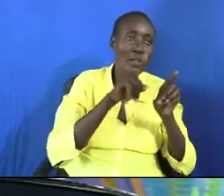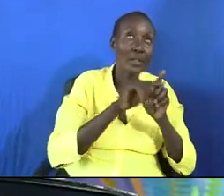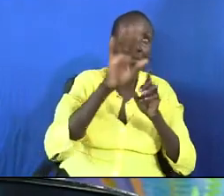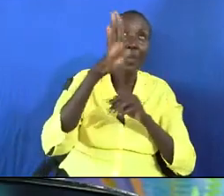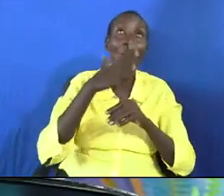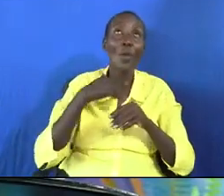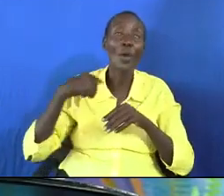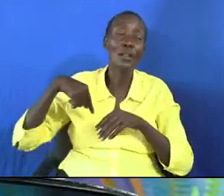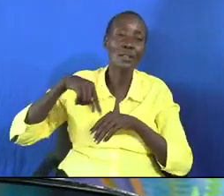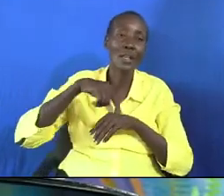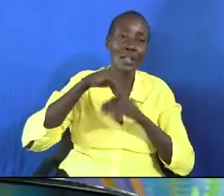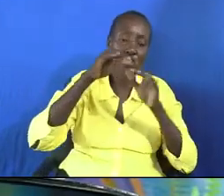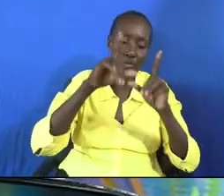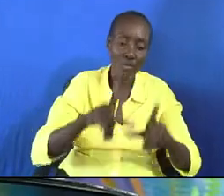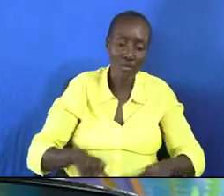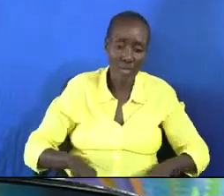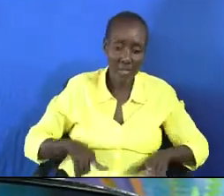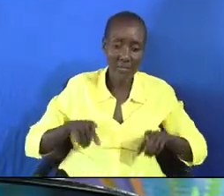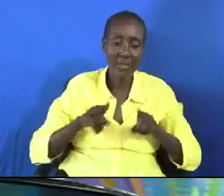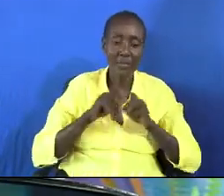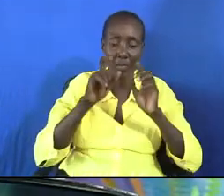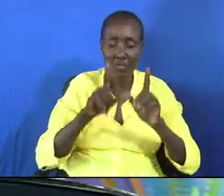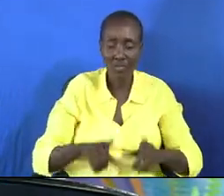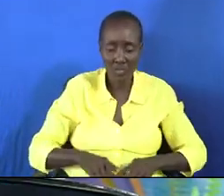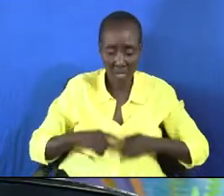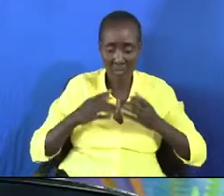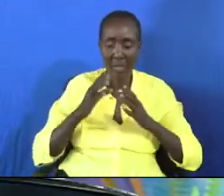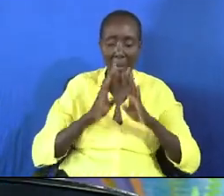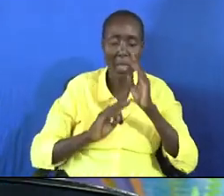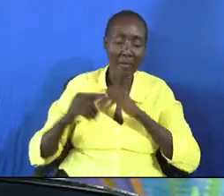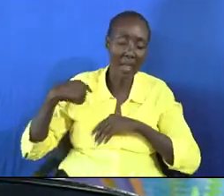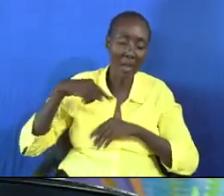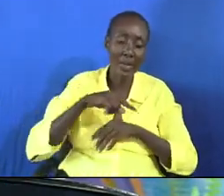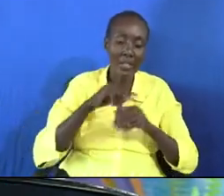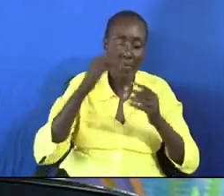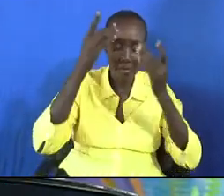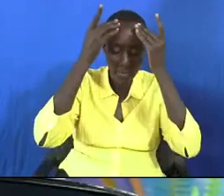walk. Choose to live our destinies. Choose to do